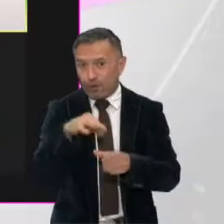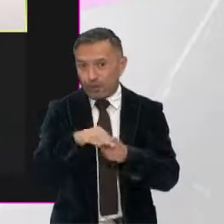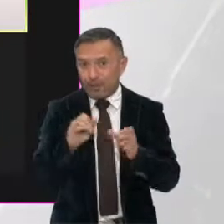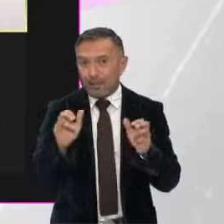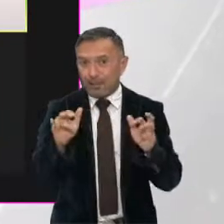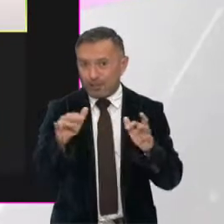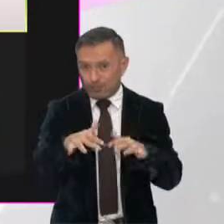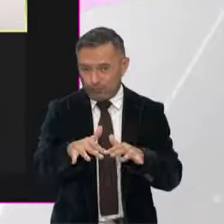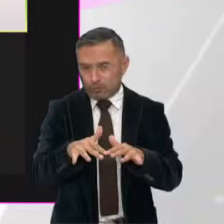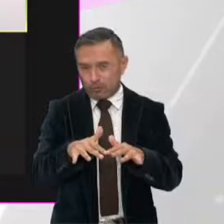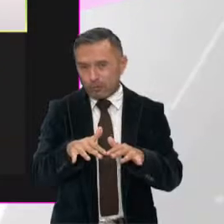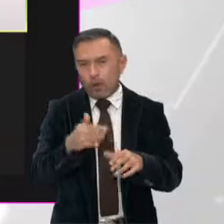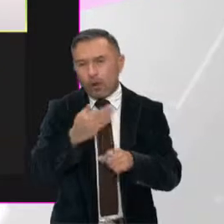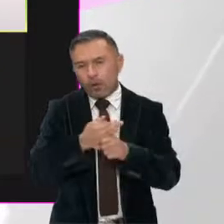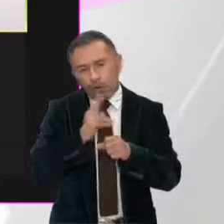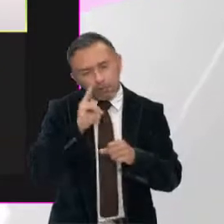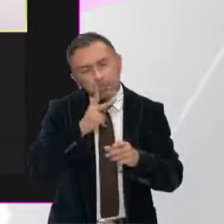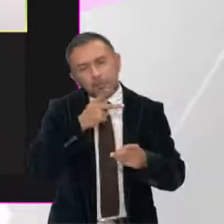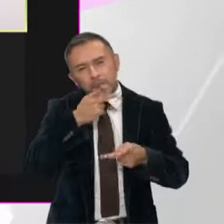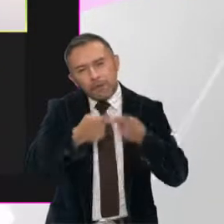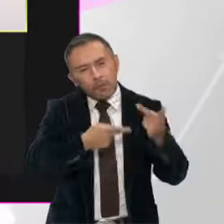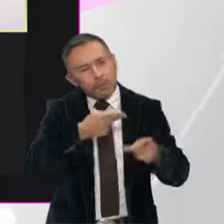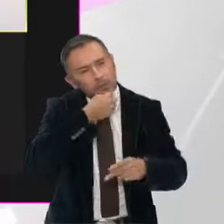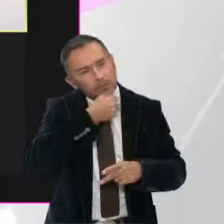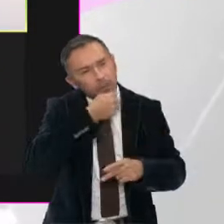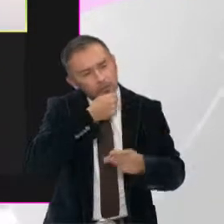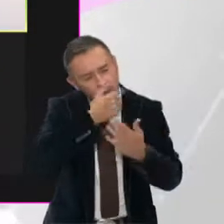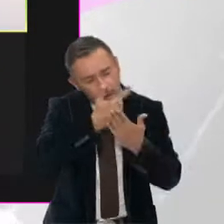for 2021 elections